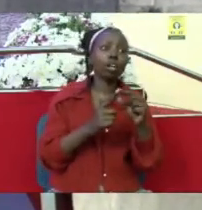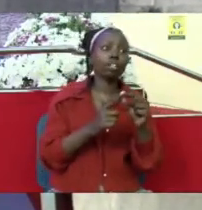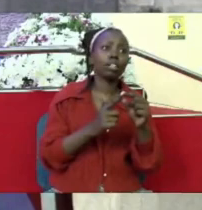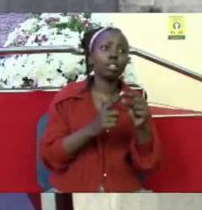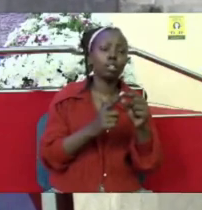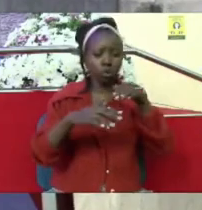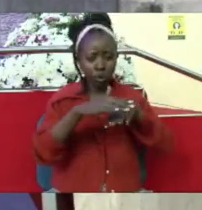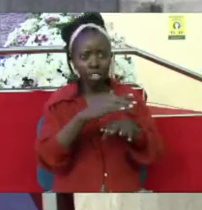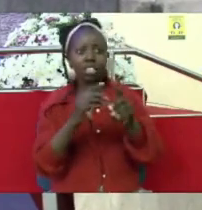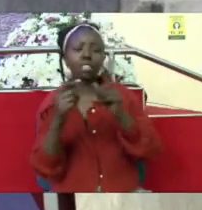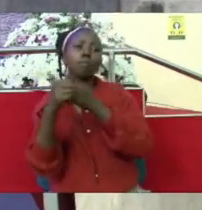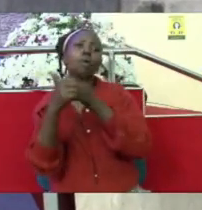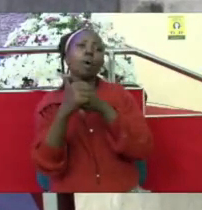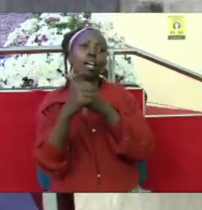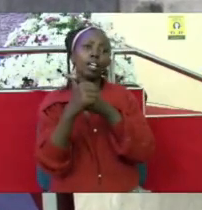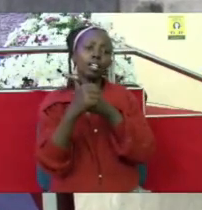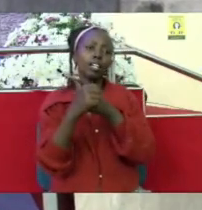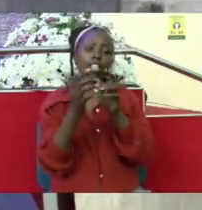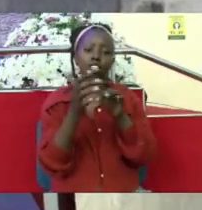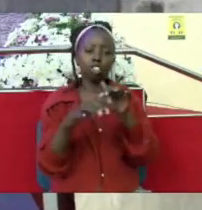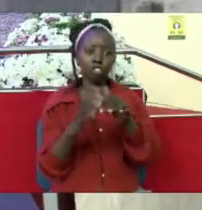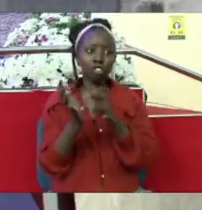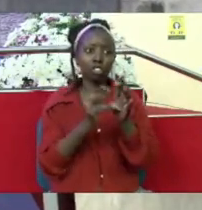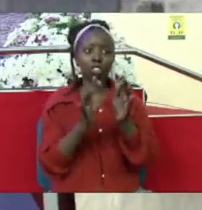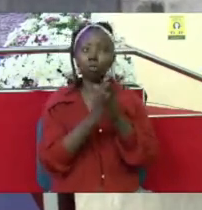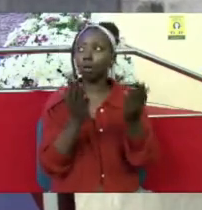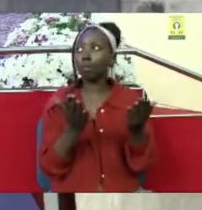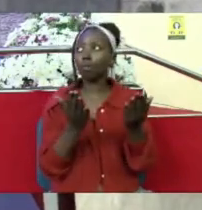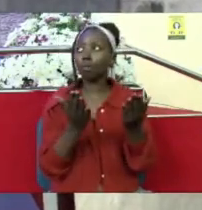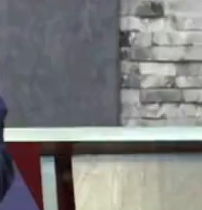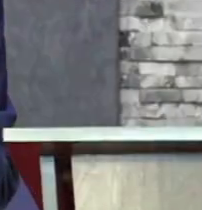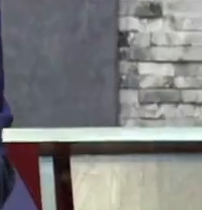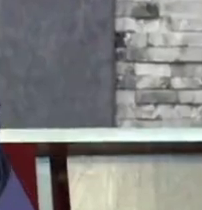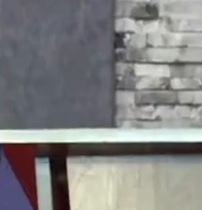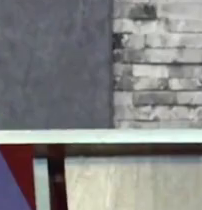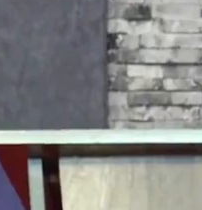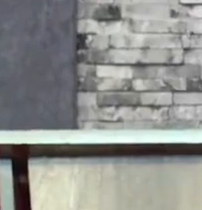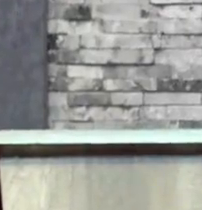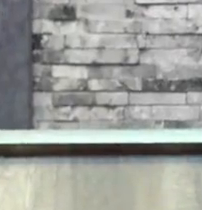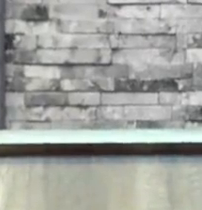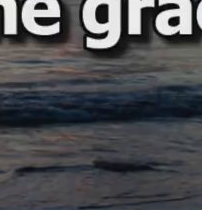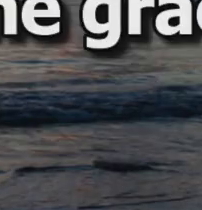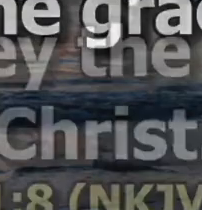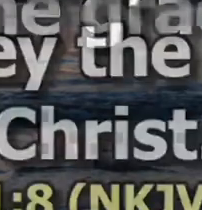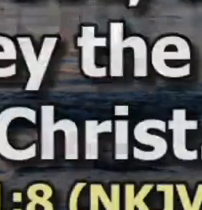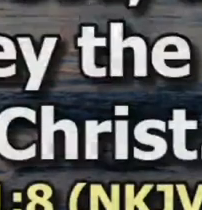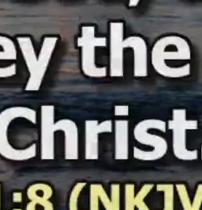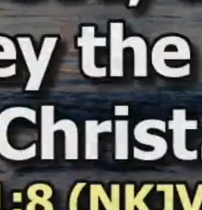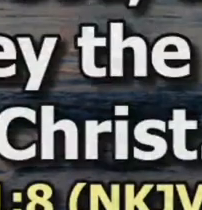Kiingilio cha kwanza. I find it in verse 8 and verse 9. Naipata katika mstari wa 8 na 9. Put it back again there. Iweke pale. Verse 8 and verse